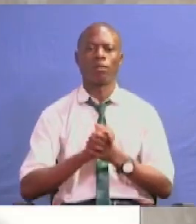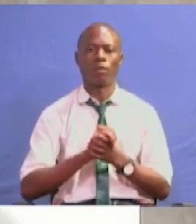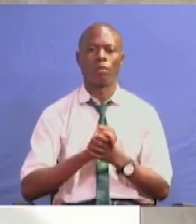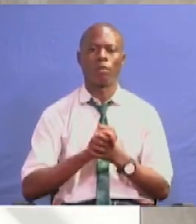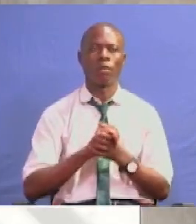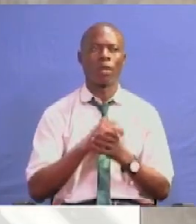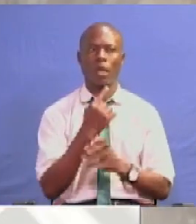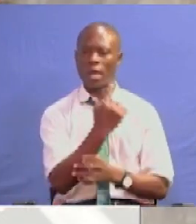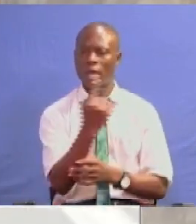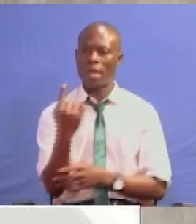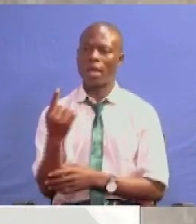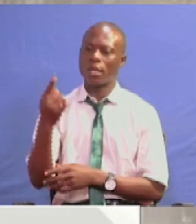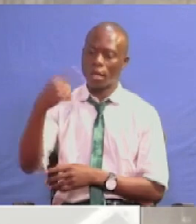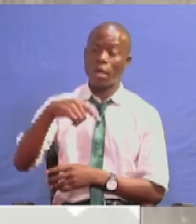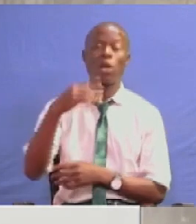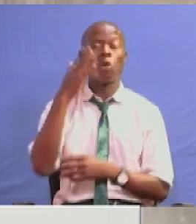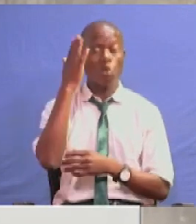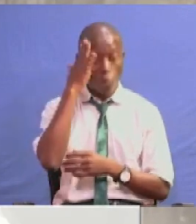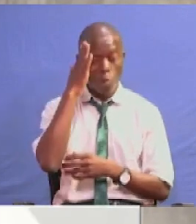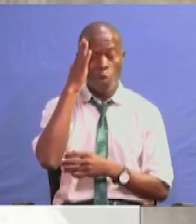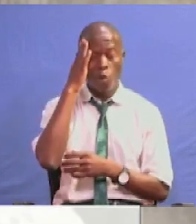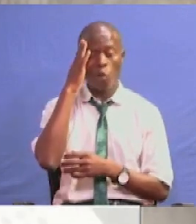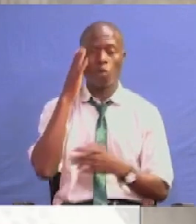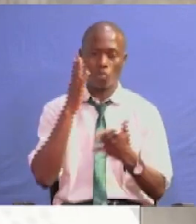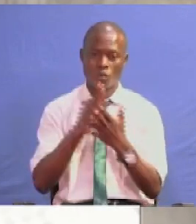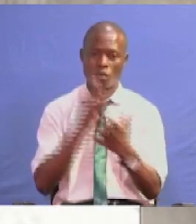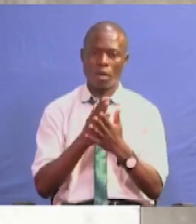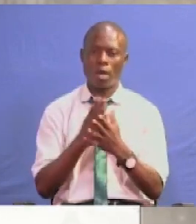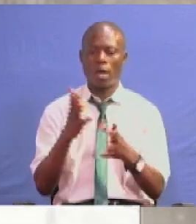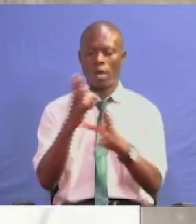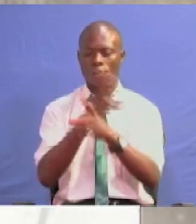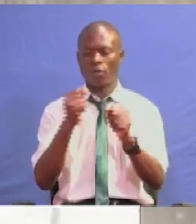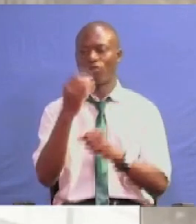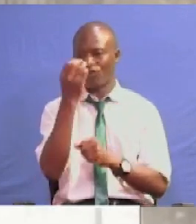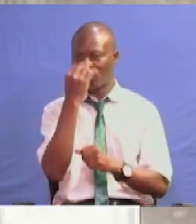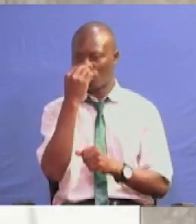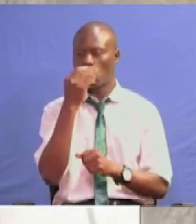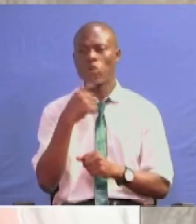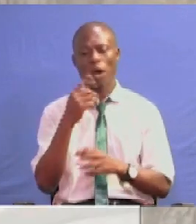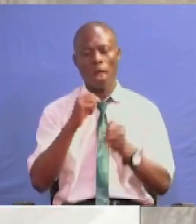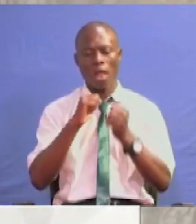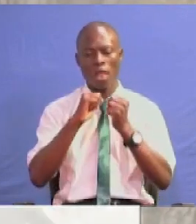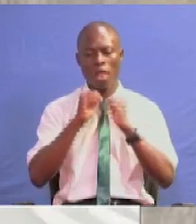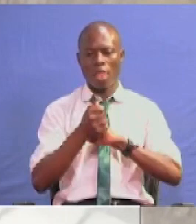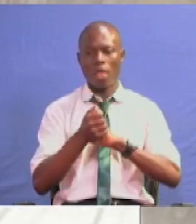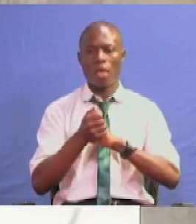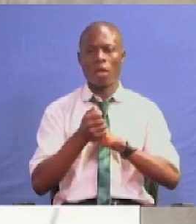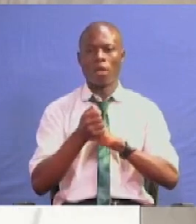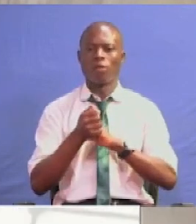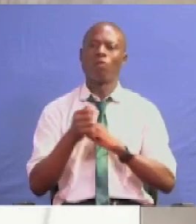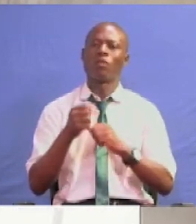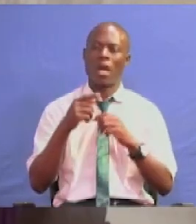Kila mtu sasa amekuja kujua ukweli. Rais William Ruto ni kiongozi wa kuaminika, ni kiongozi